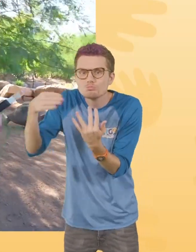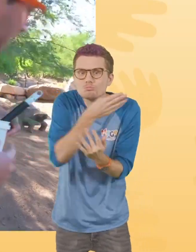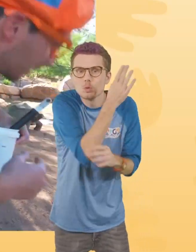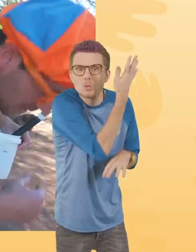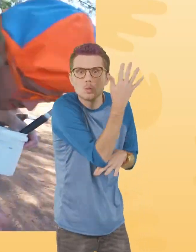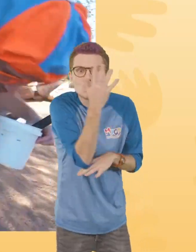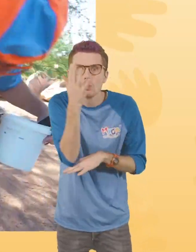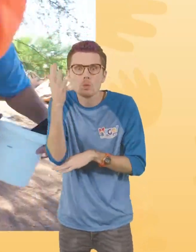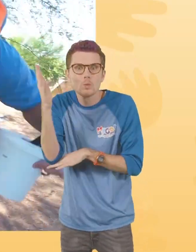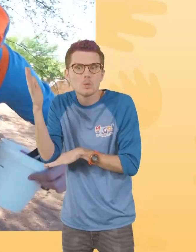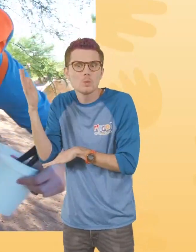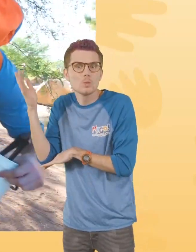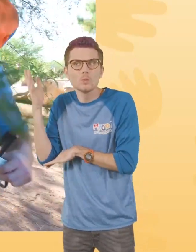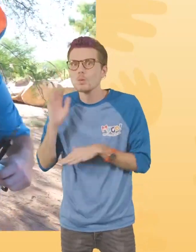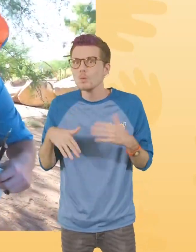animal, look.